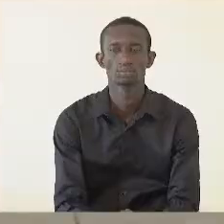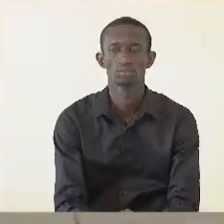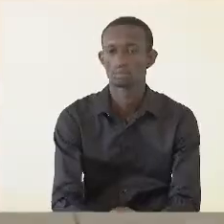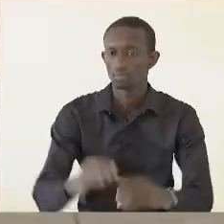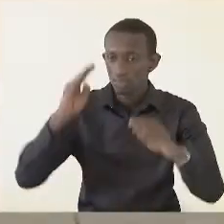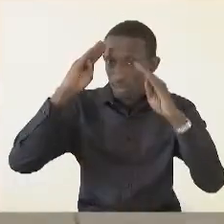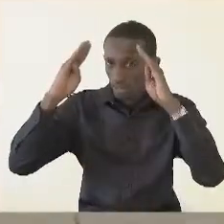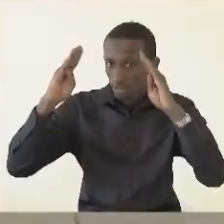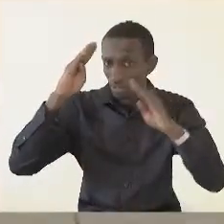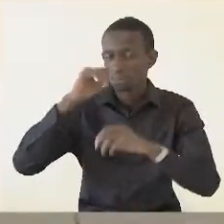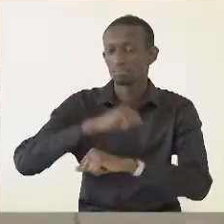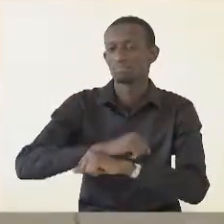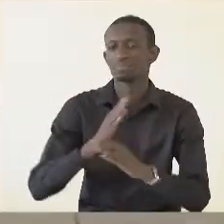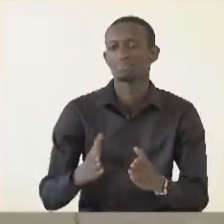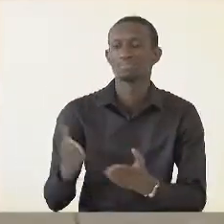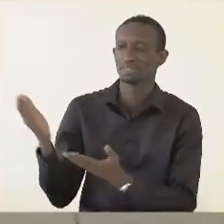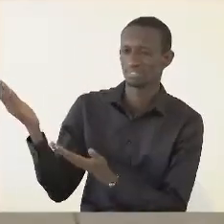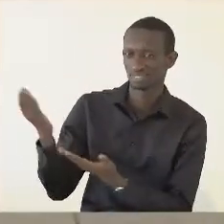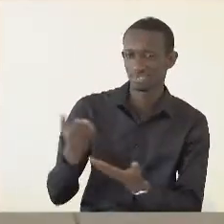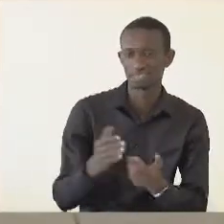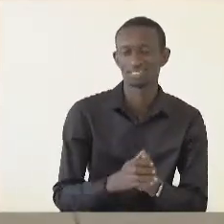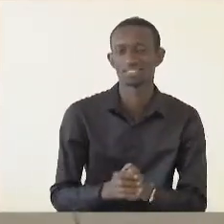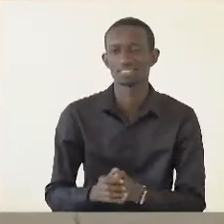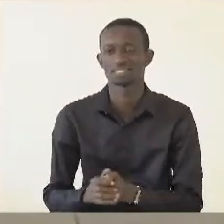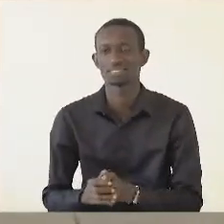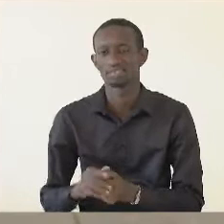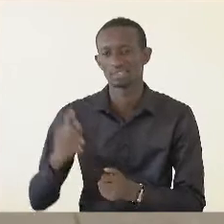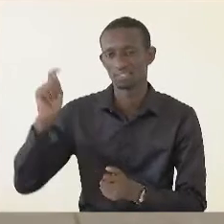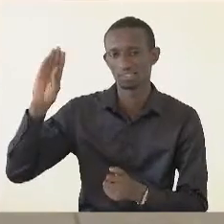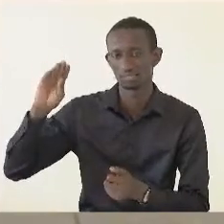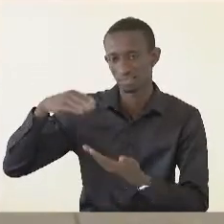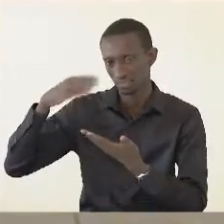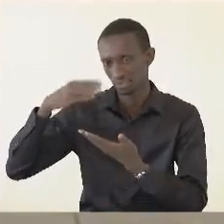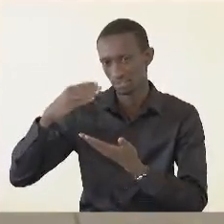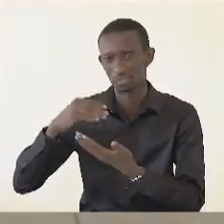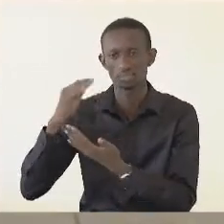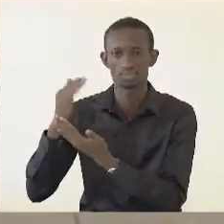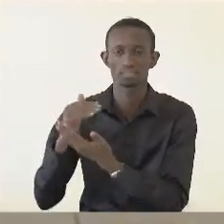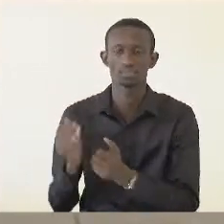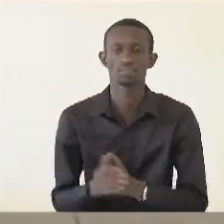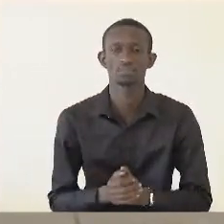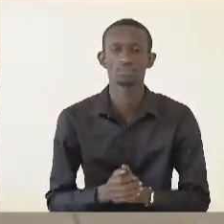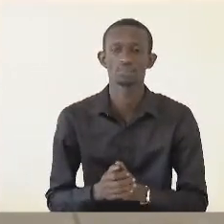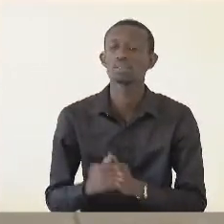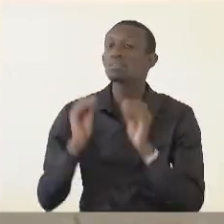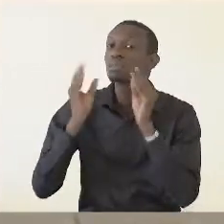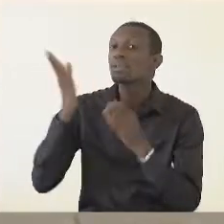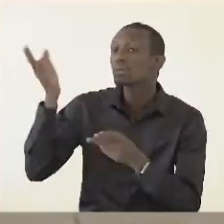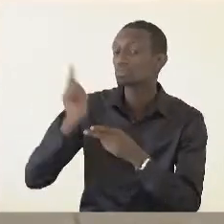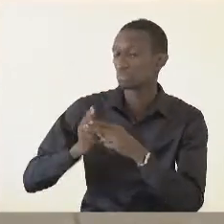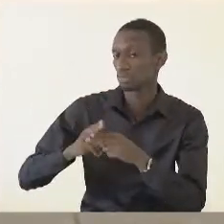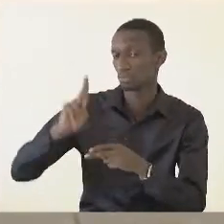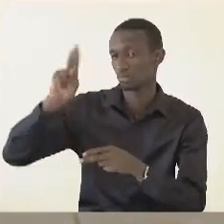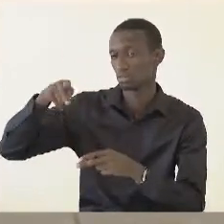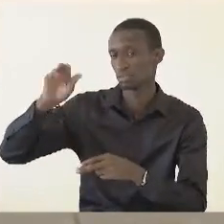Hello, dear students. Welcome back to this lesson series program. Teacher Patrick, I'll be with you today